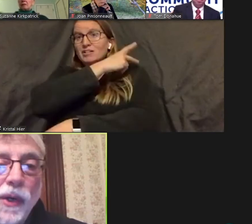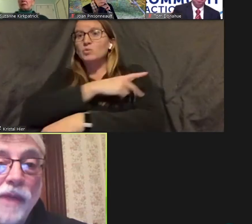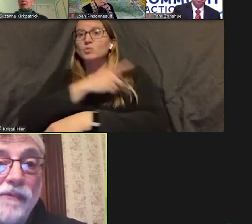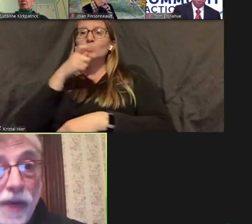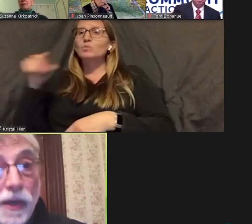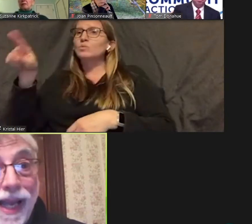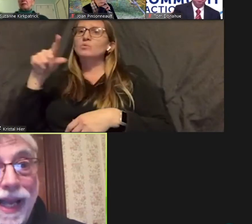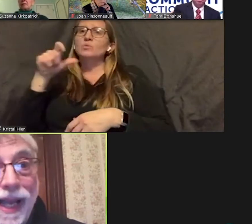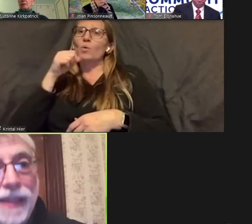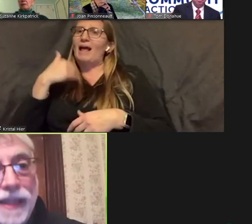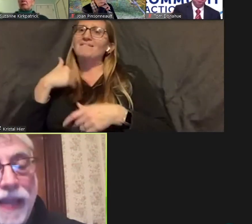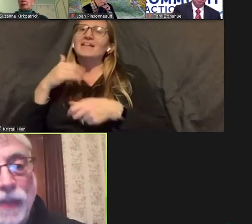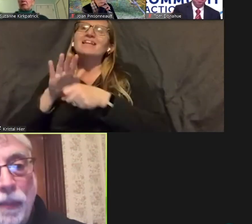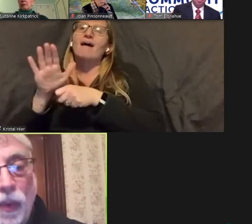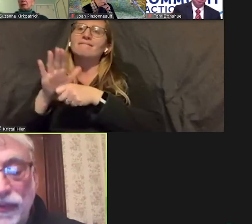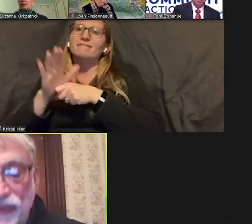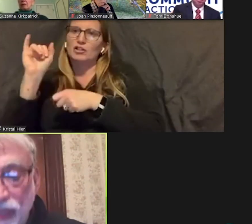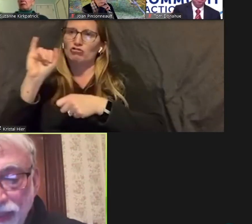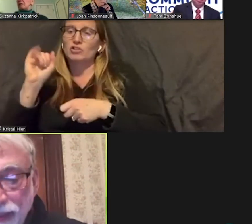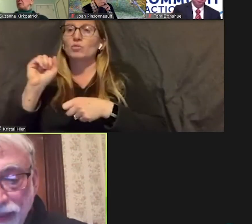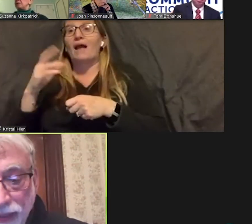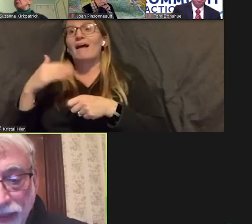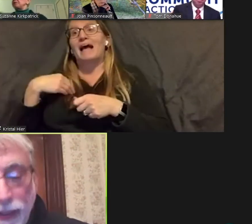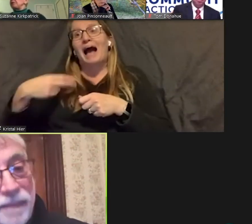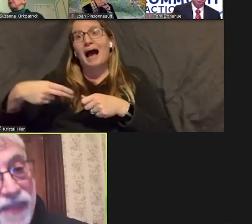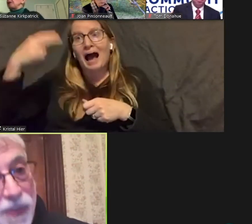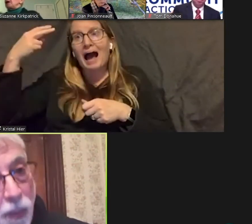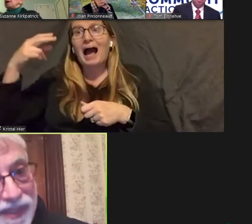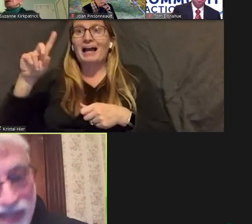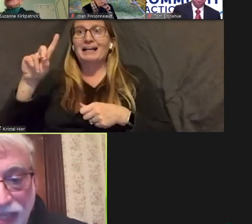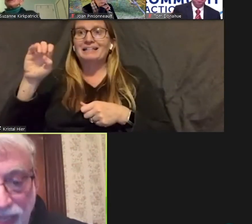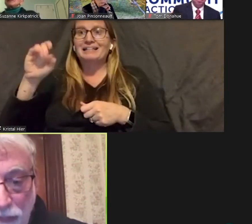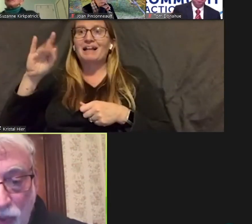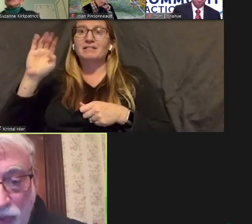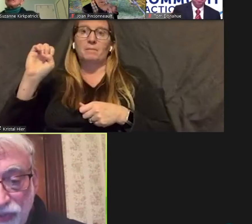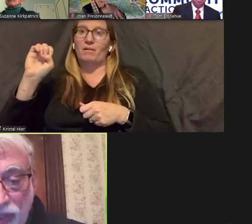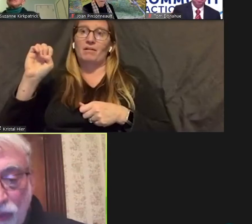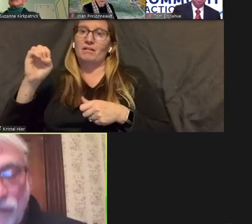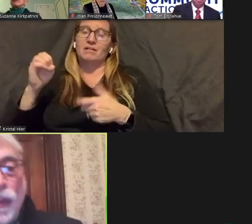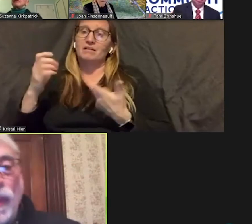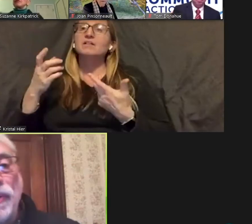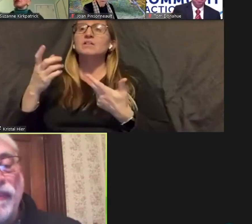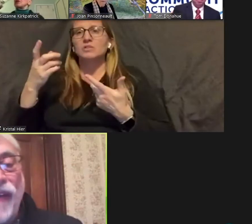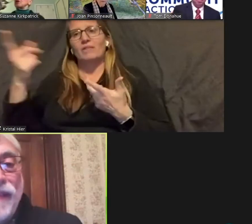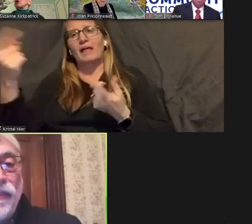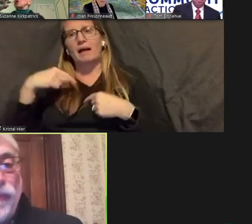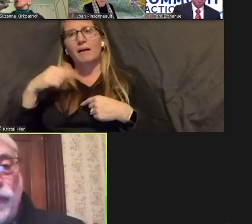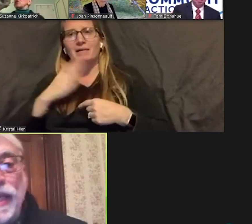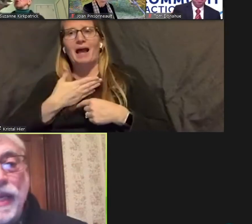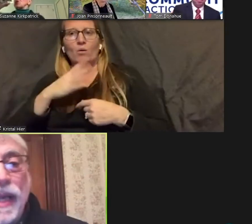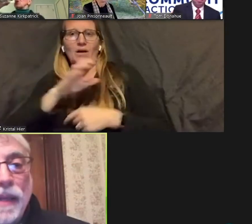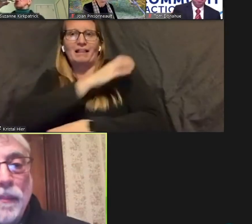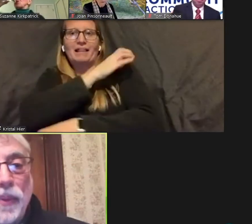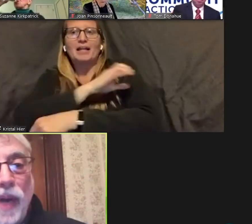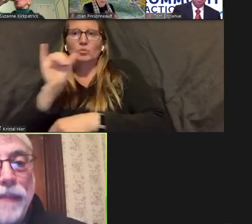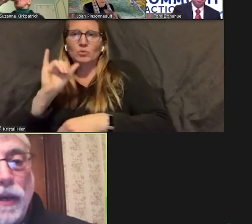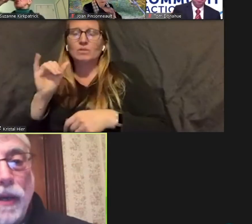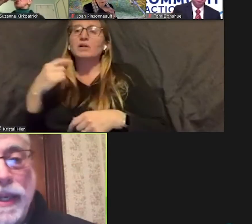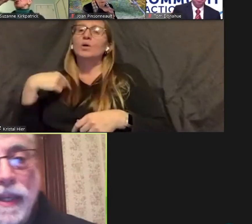underinsured, who have very high deductibles. So we see them also. We provide